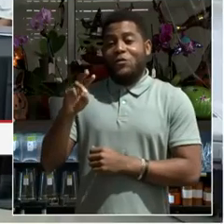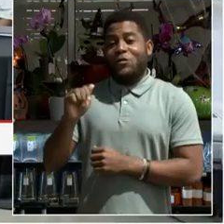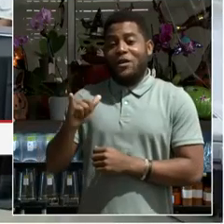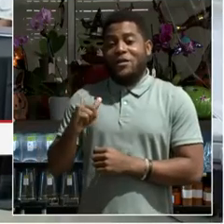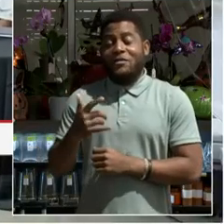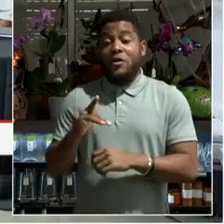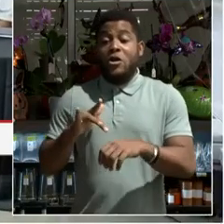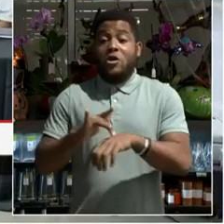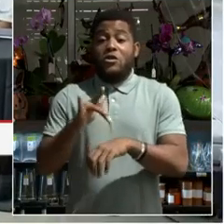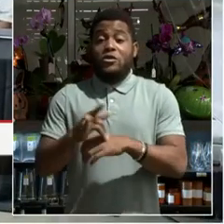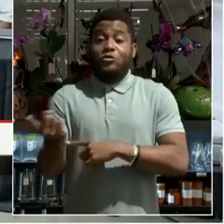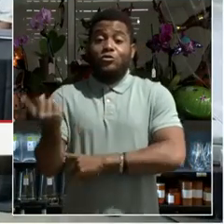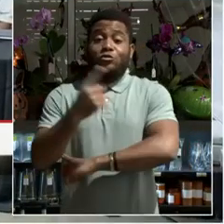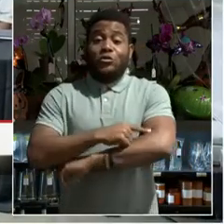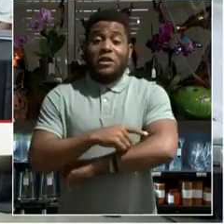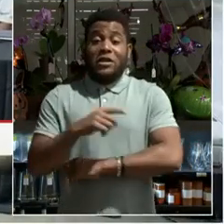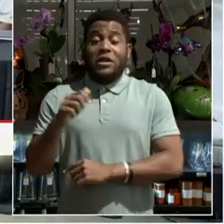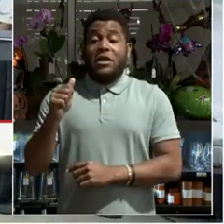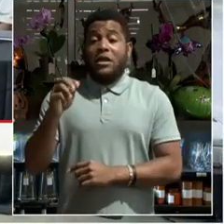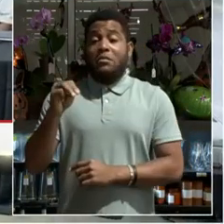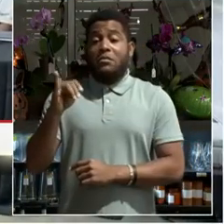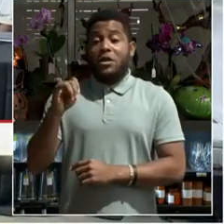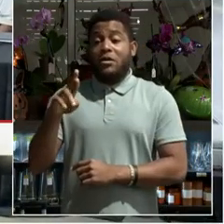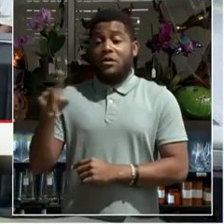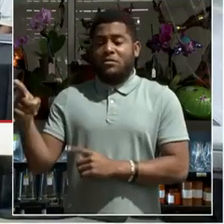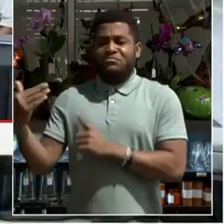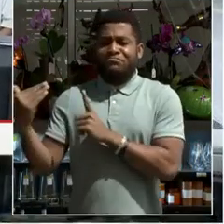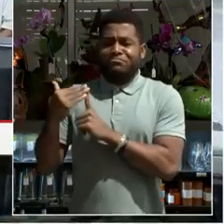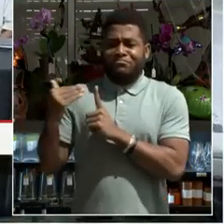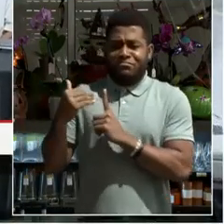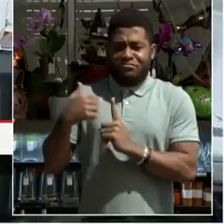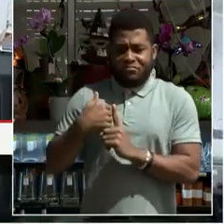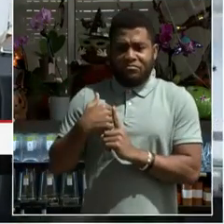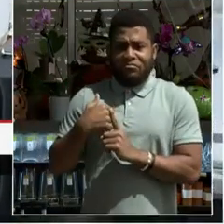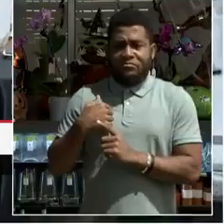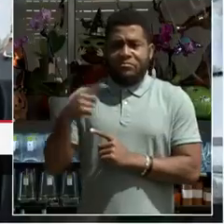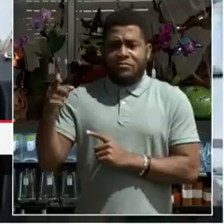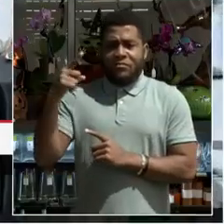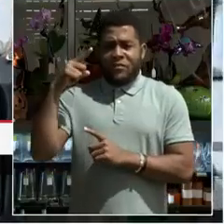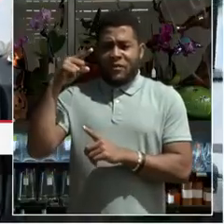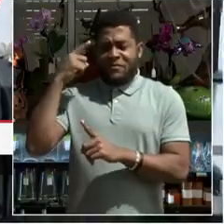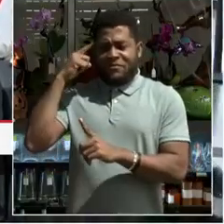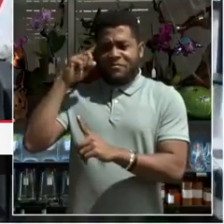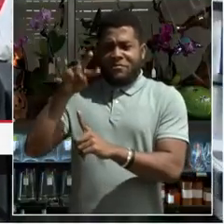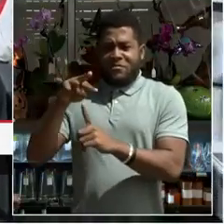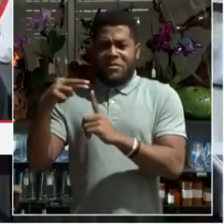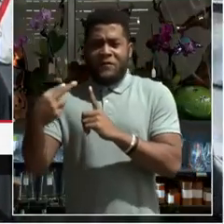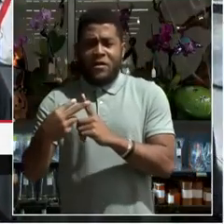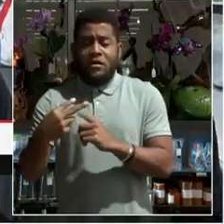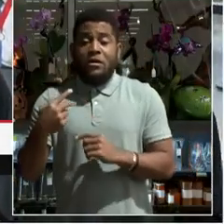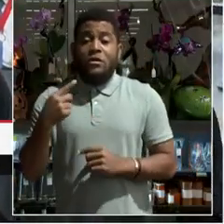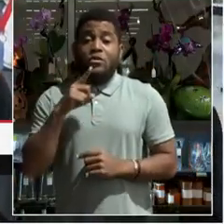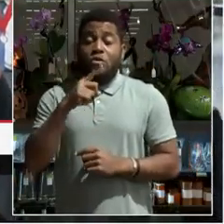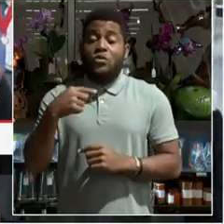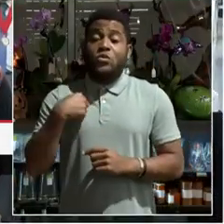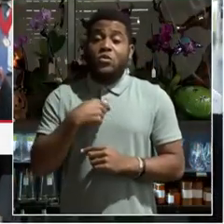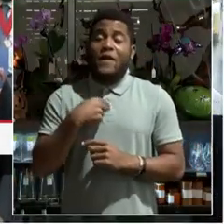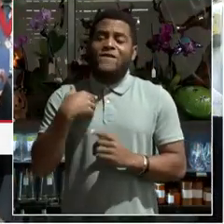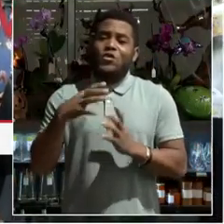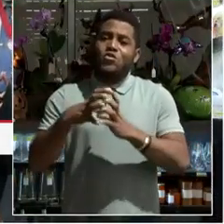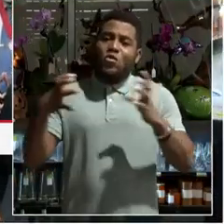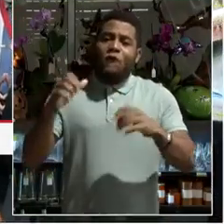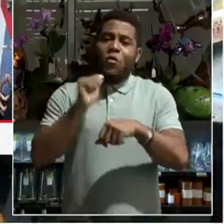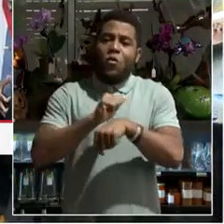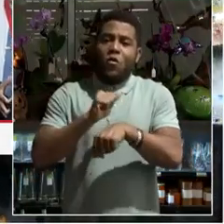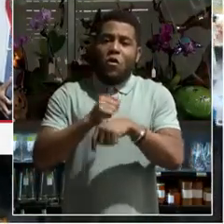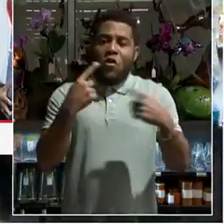was reminding me of, it puts things into perspective how much work has gone into responding to the pandemic. During one of